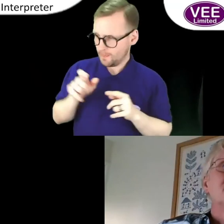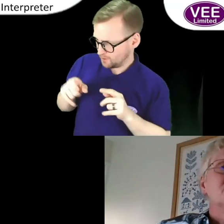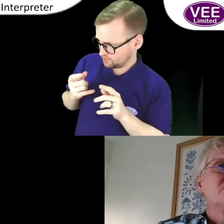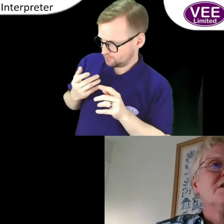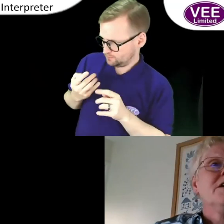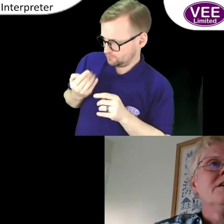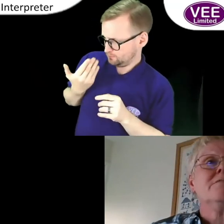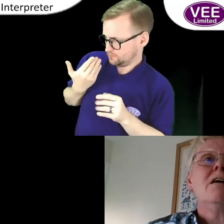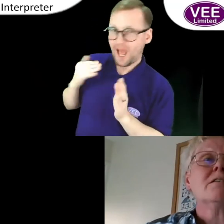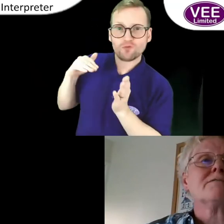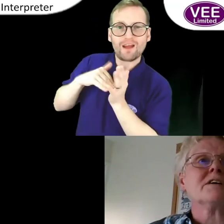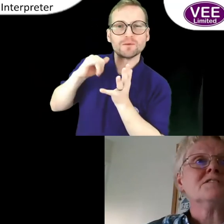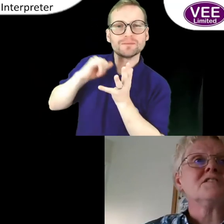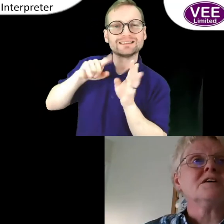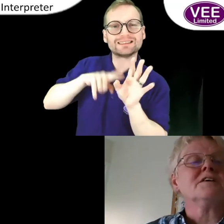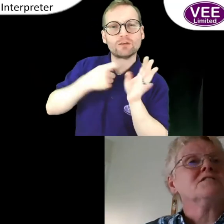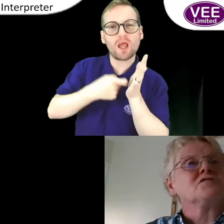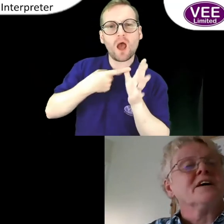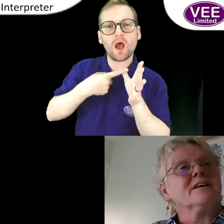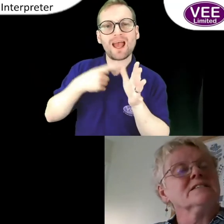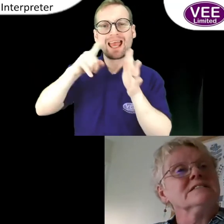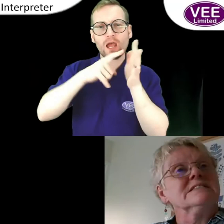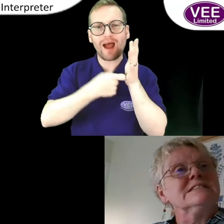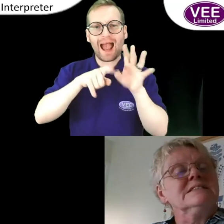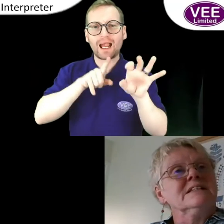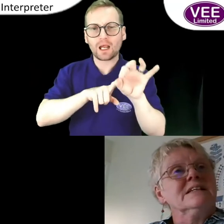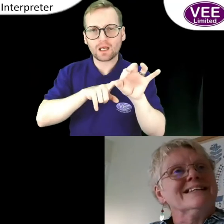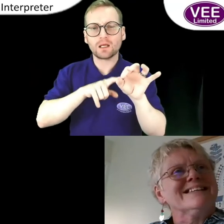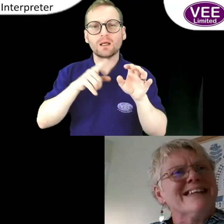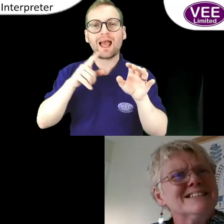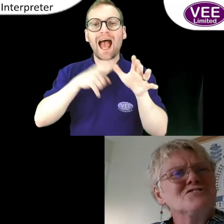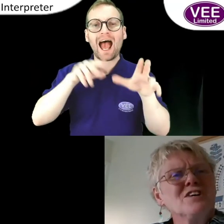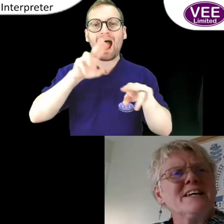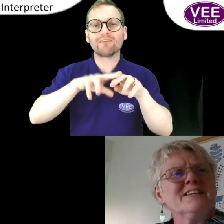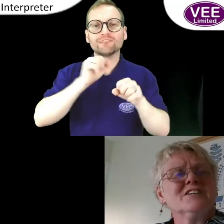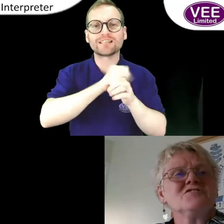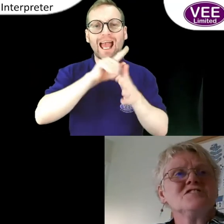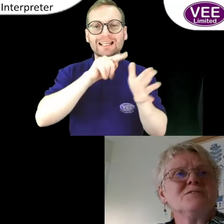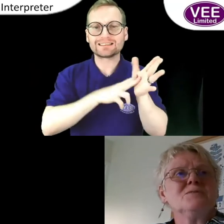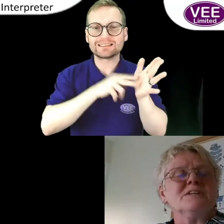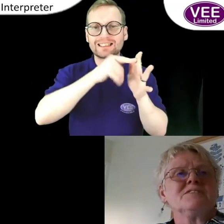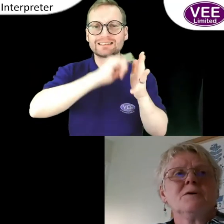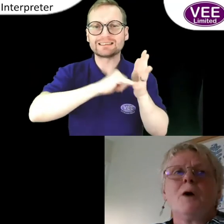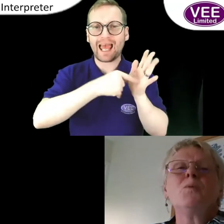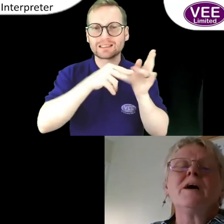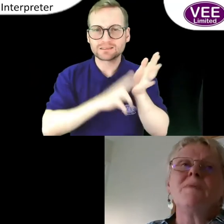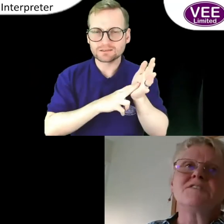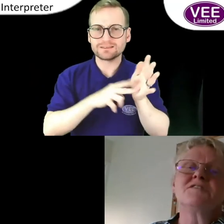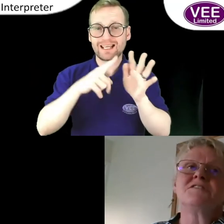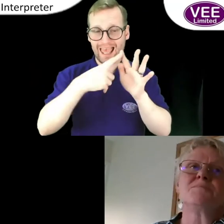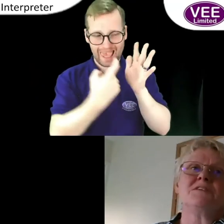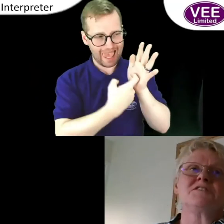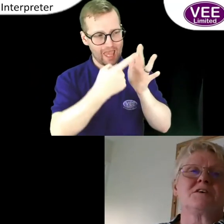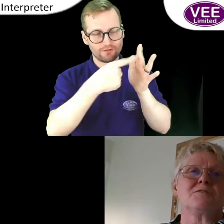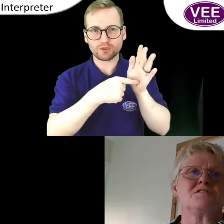just arrived from Syria, Iraq, Afghanistan, Eritrea. That's a tricky thing to deal with. And we